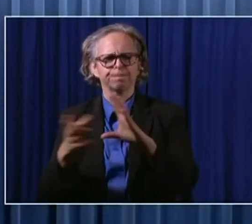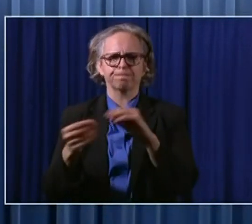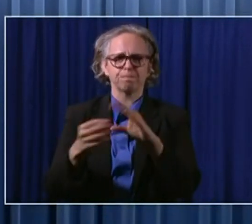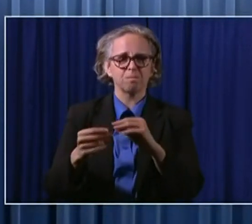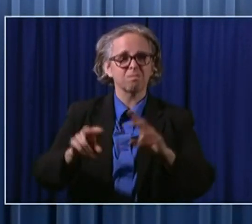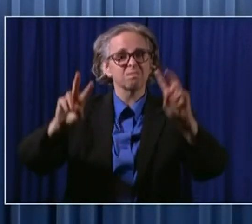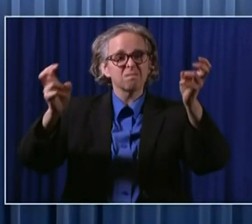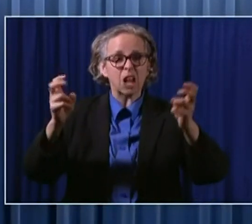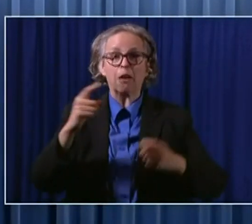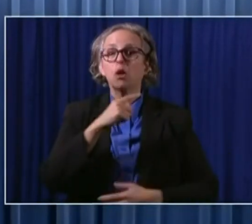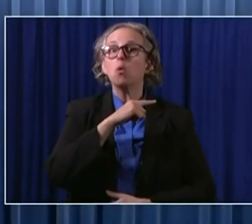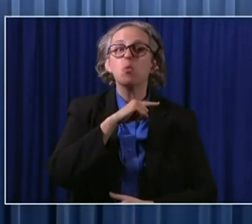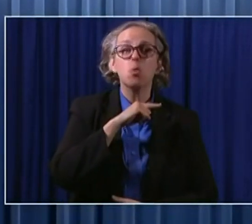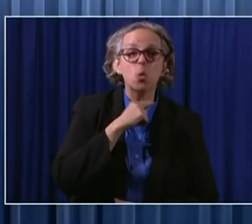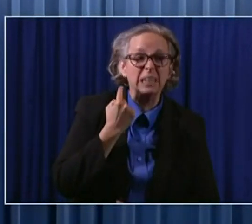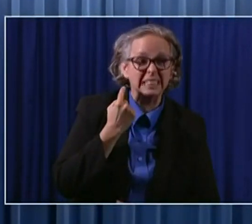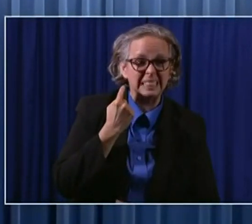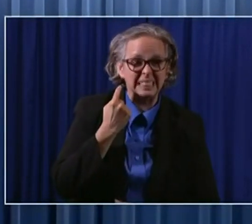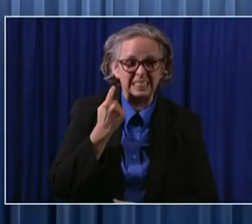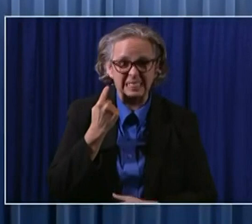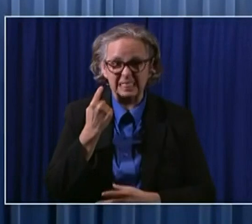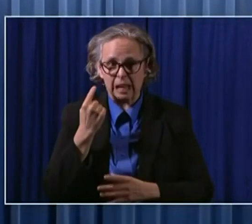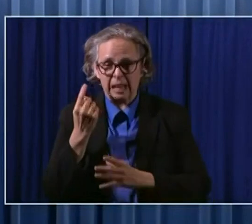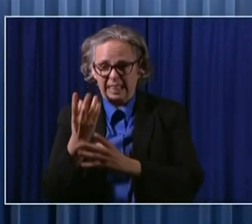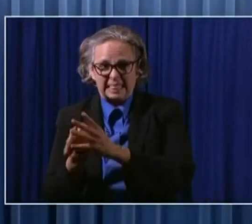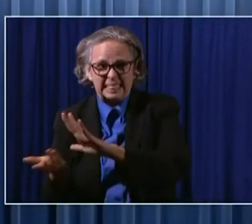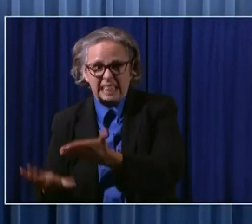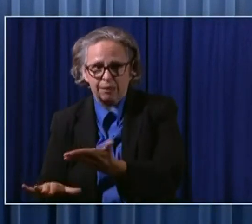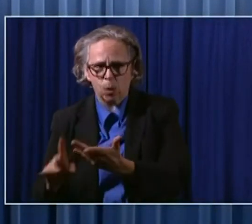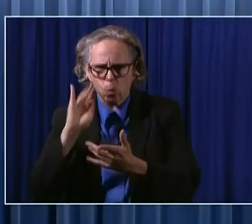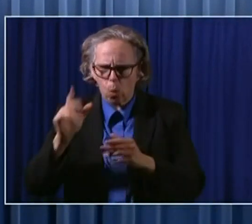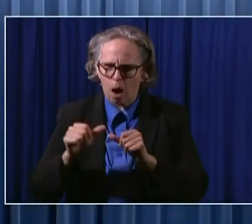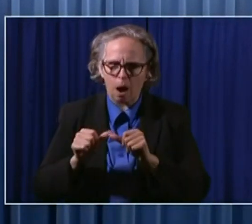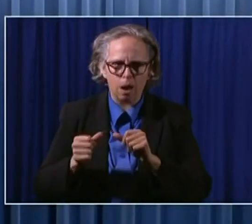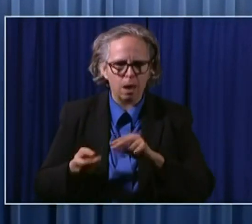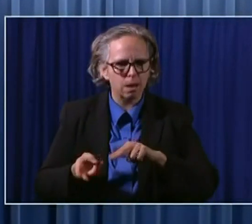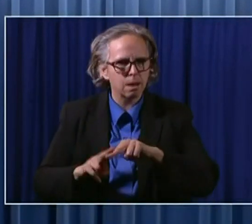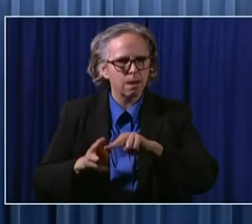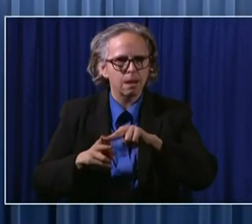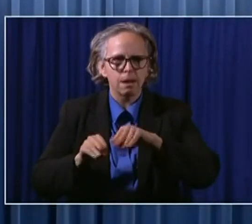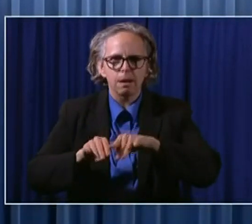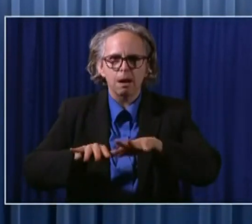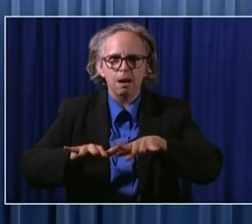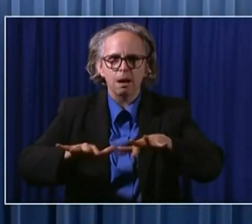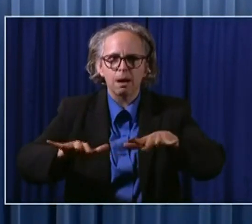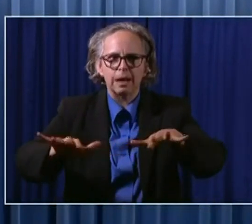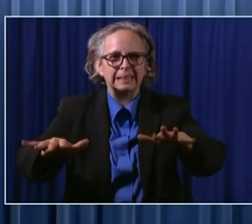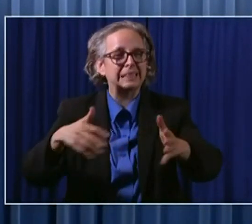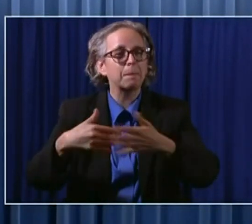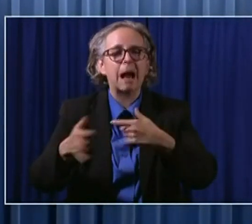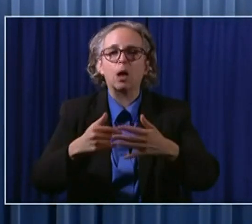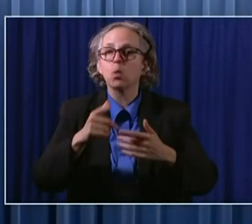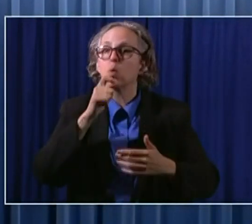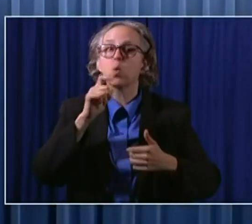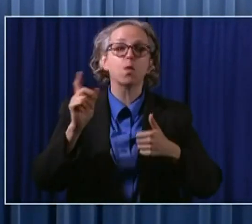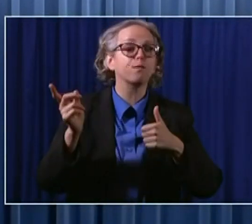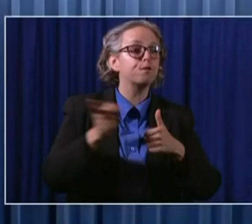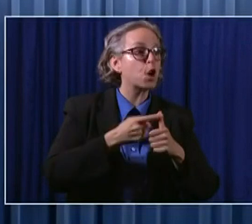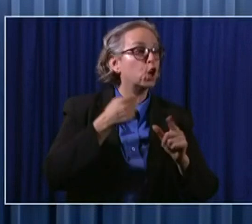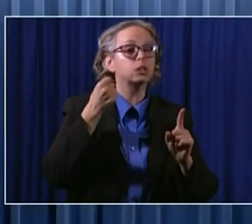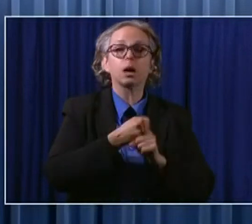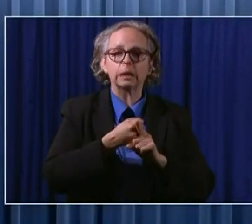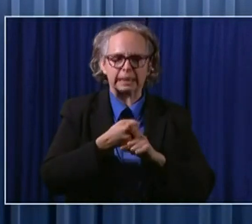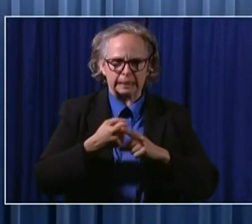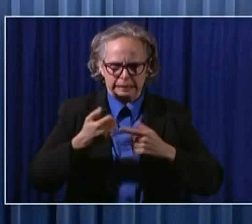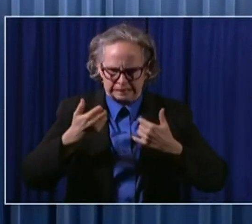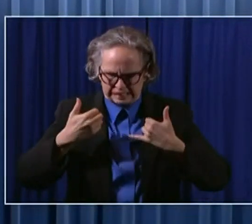going to be passed on to the most vulnerable no matter who gets it first." The risk and mortality is going to be passed on to the